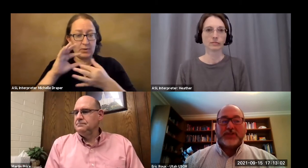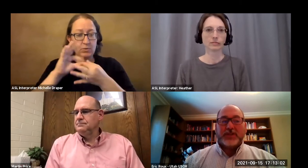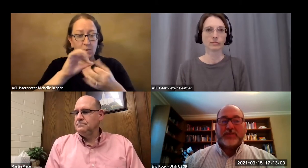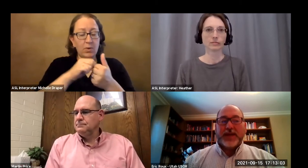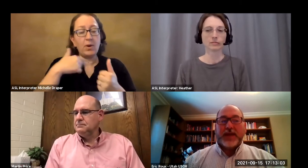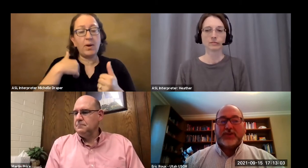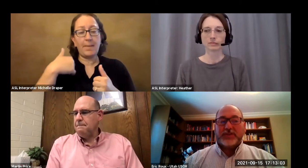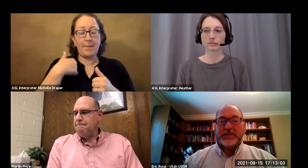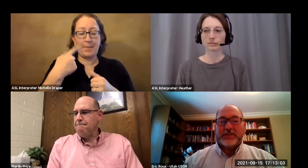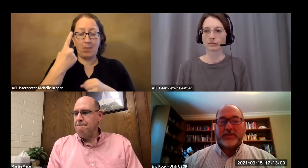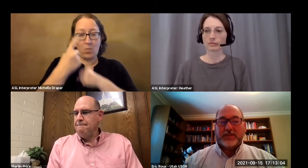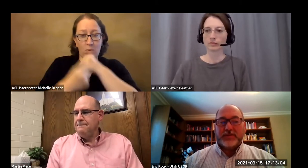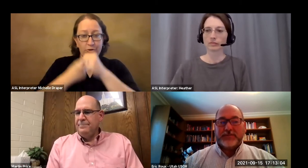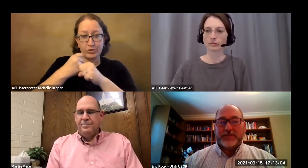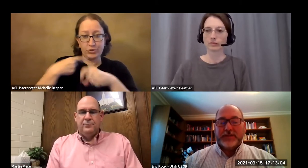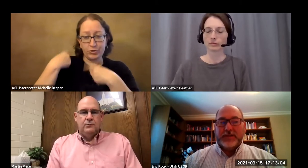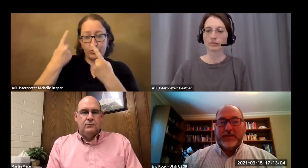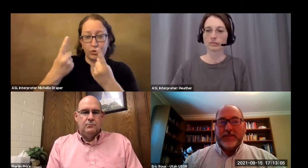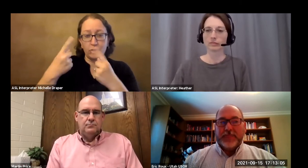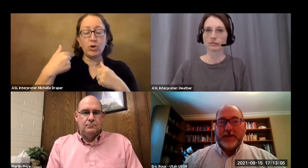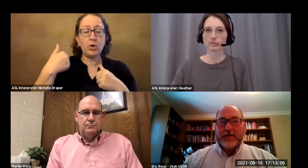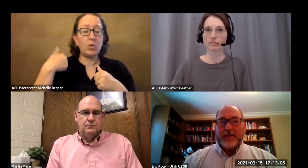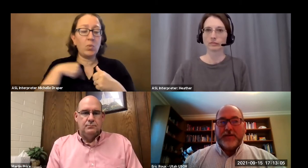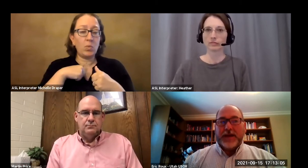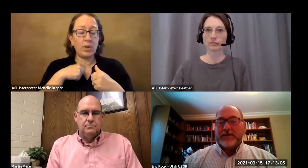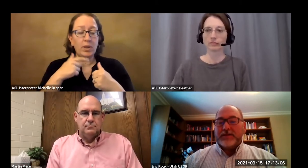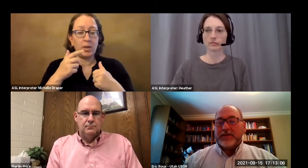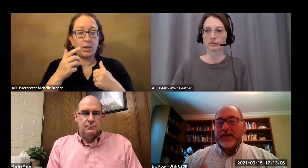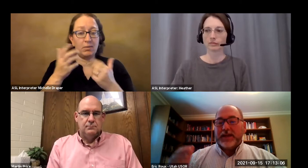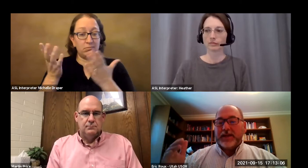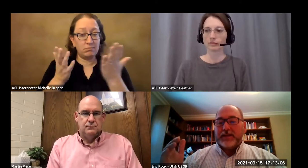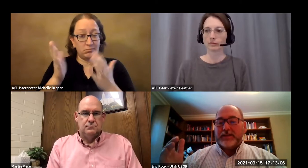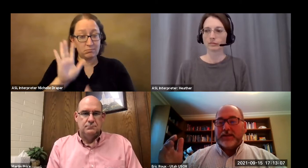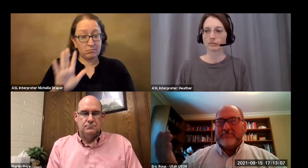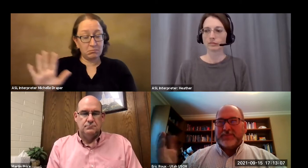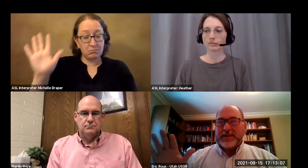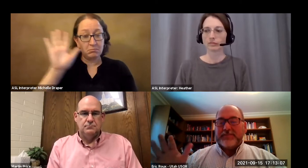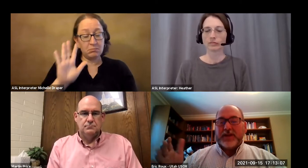the last year, we actually served about